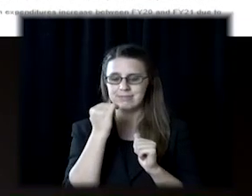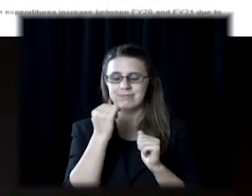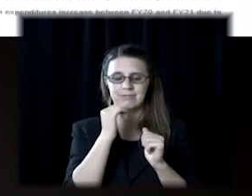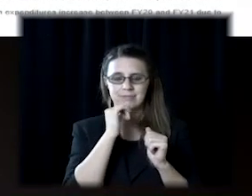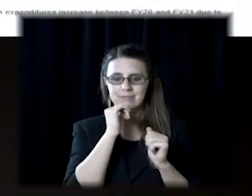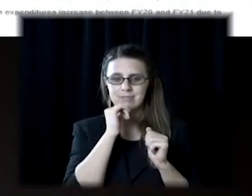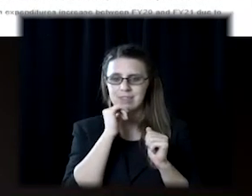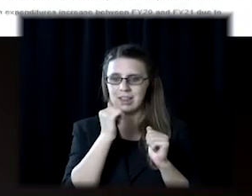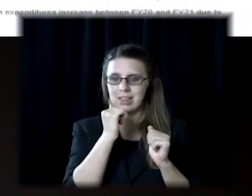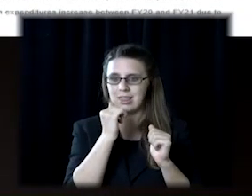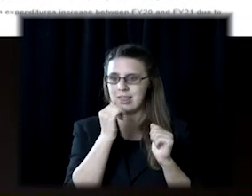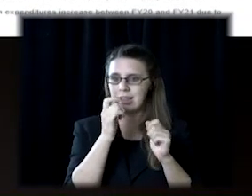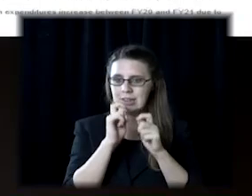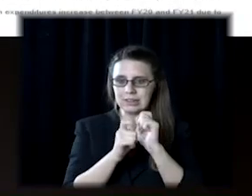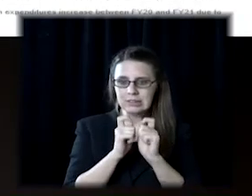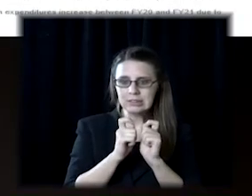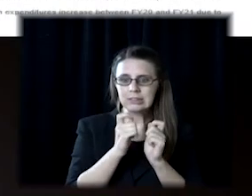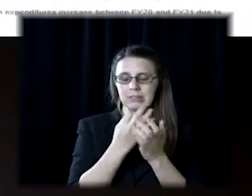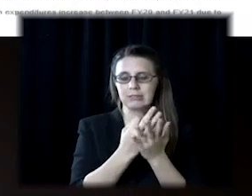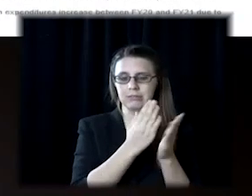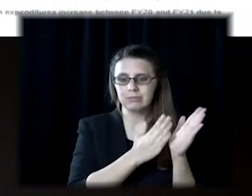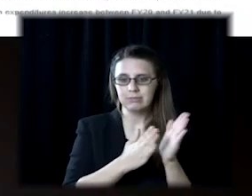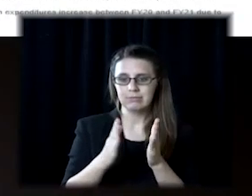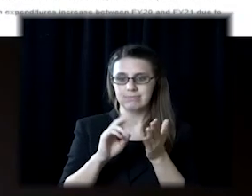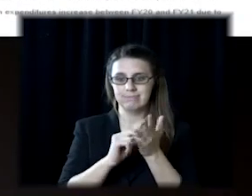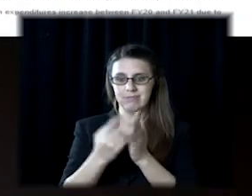and expenditures would grow disproportionately.